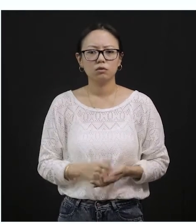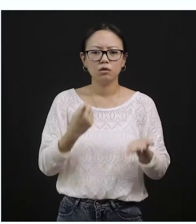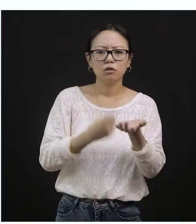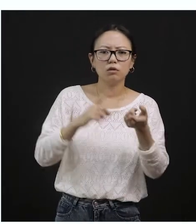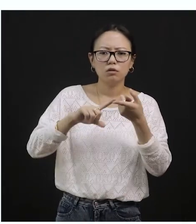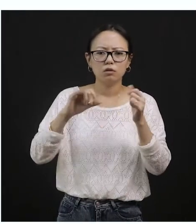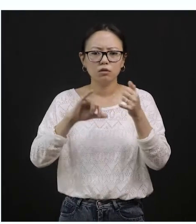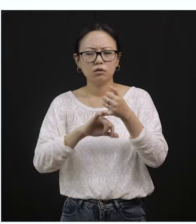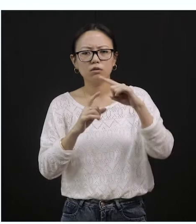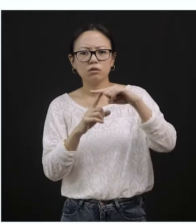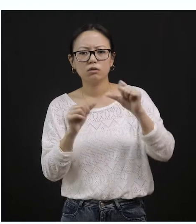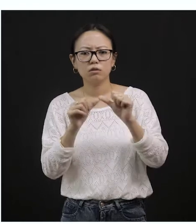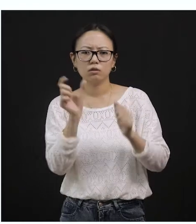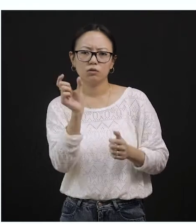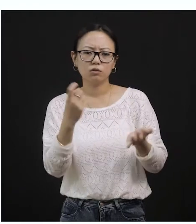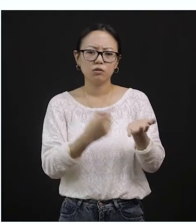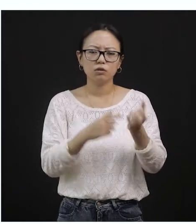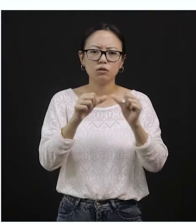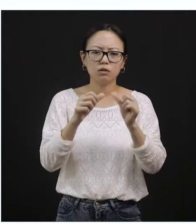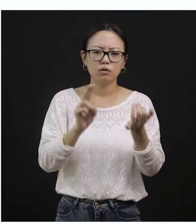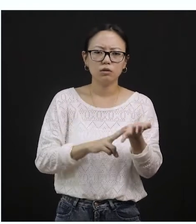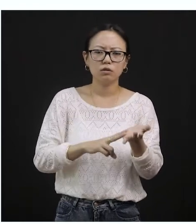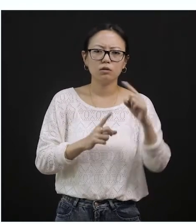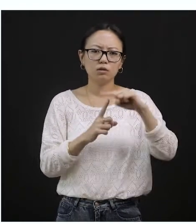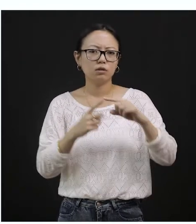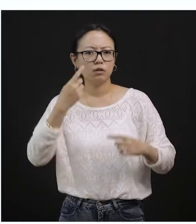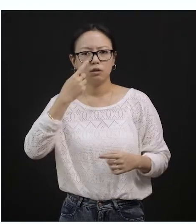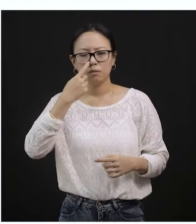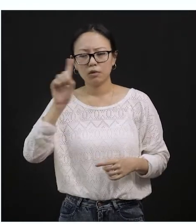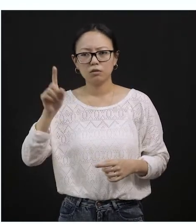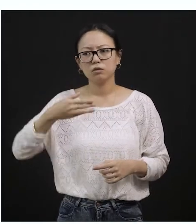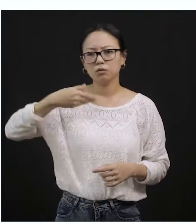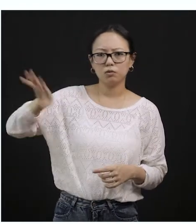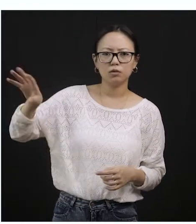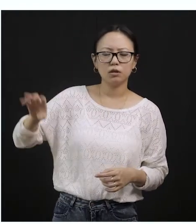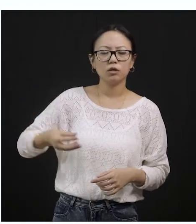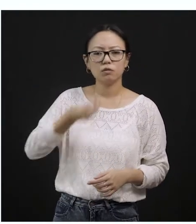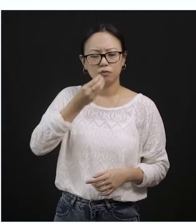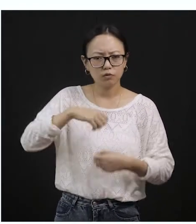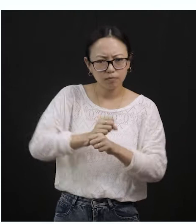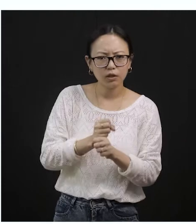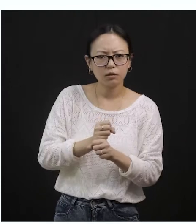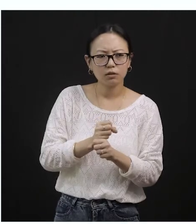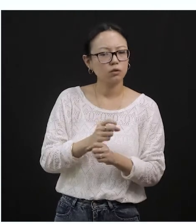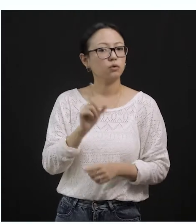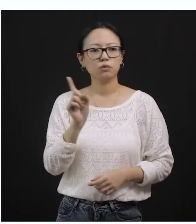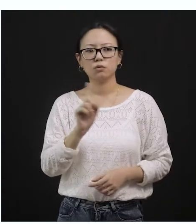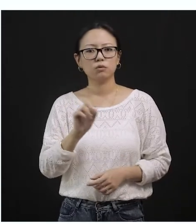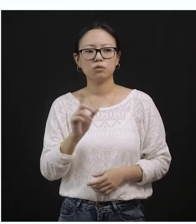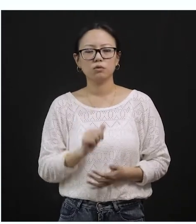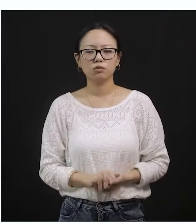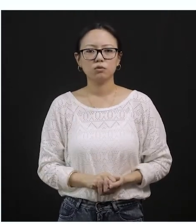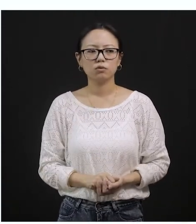go to the kitchen and prepare the food for her family? No. So, the food that is prepared in